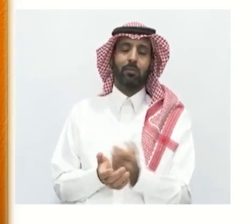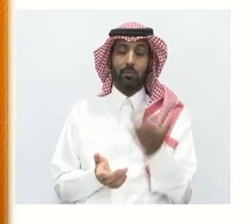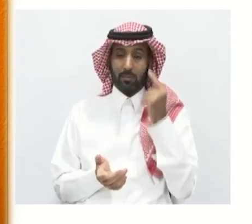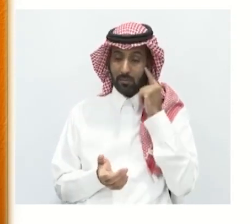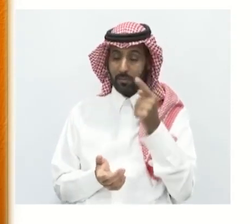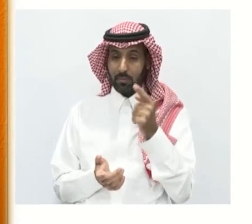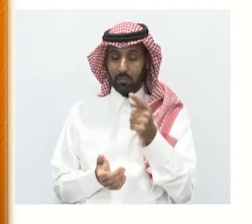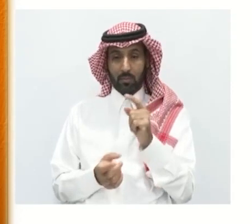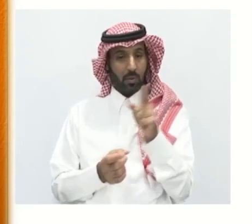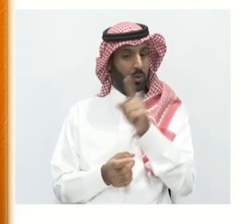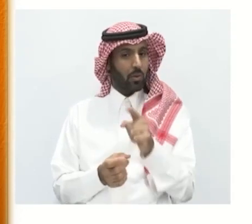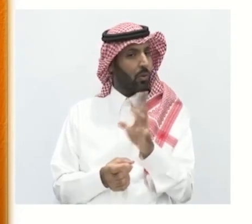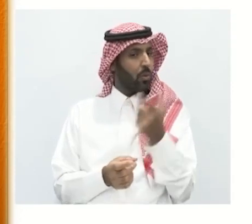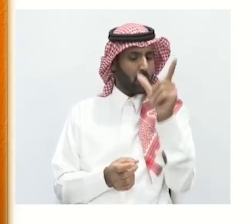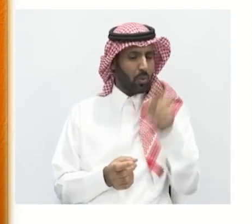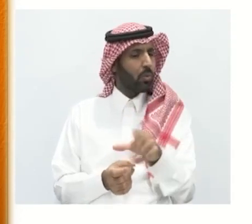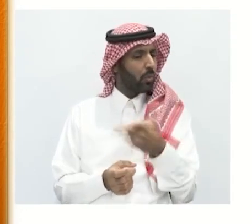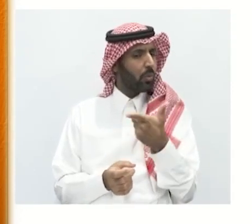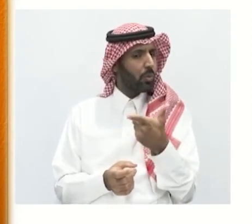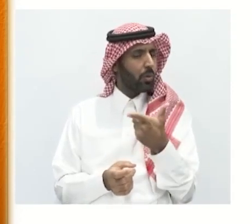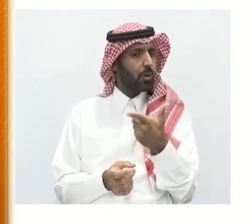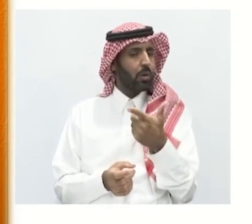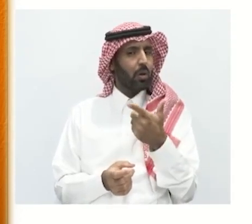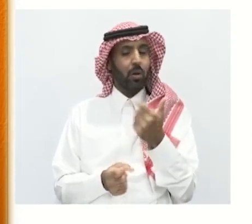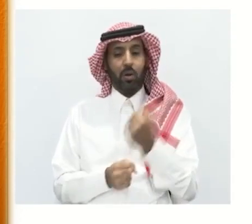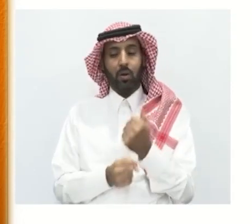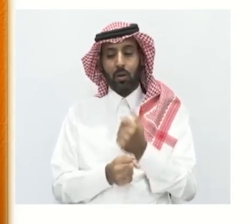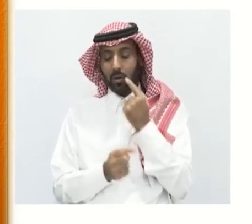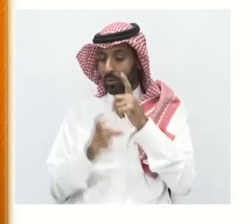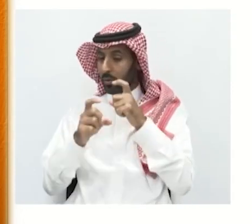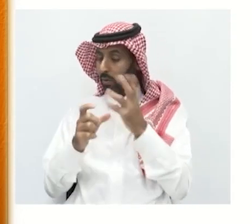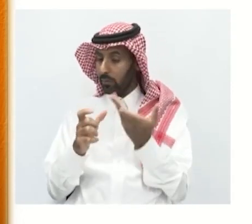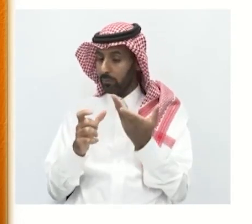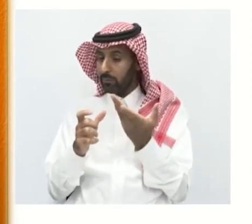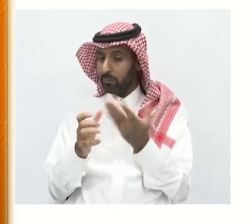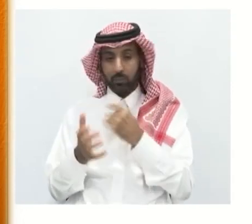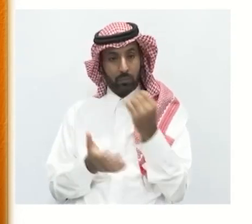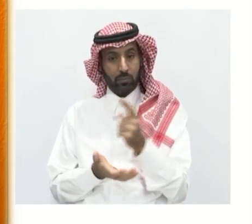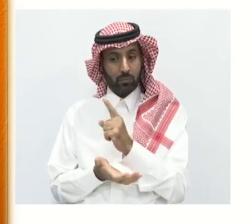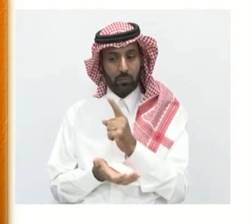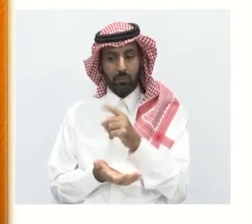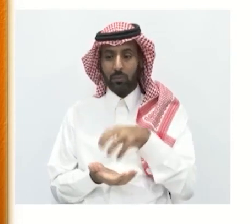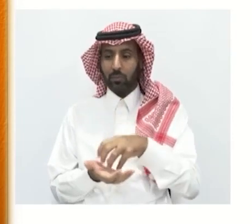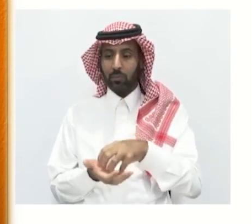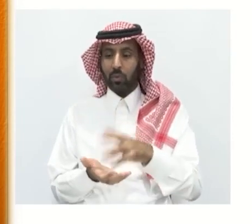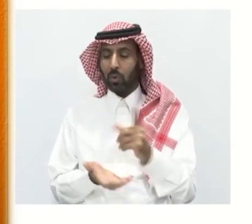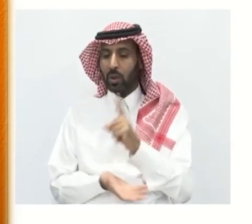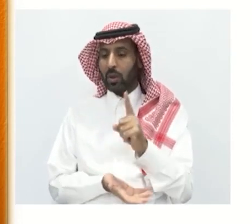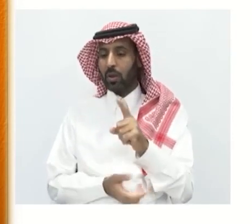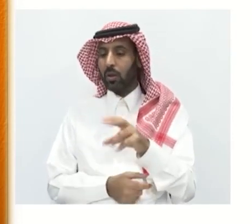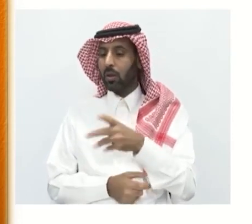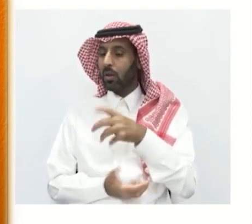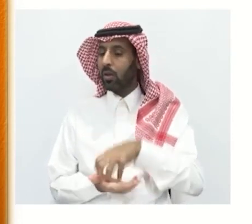And we asked, who do you think this person is? What is he doing in the picture? Where do you think he is? Of course, we